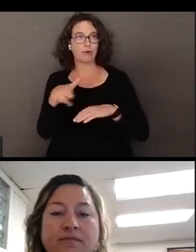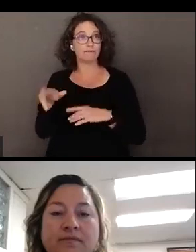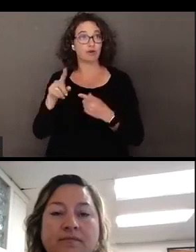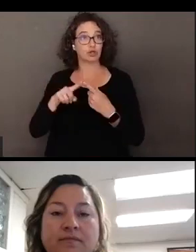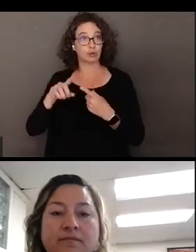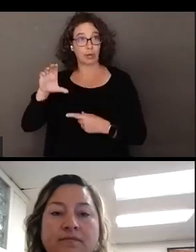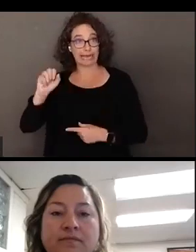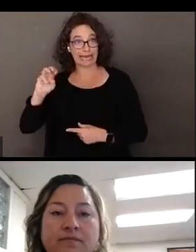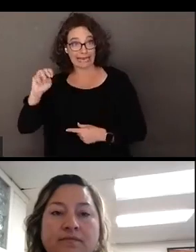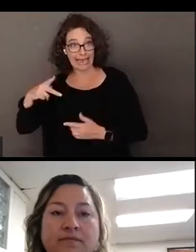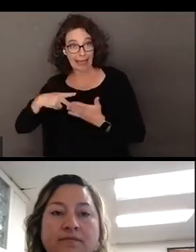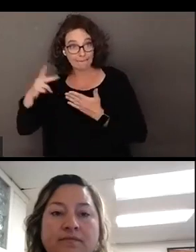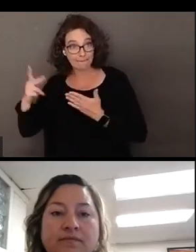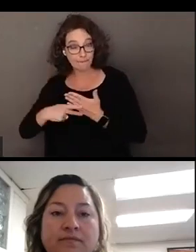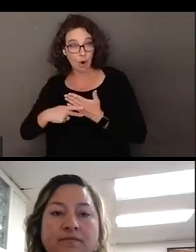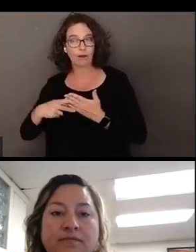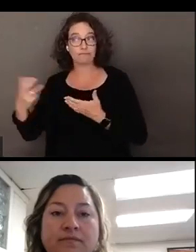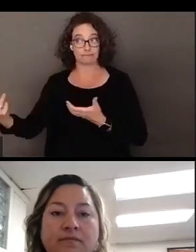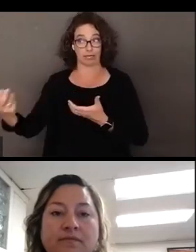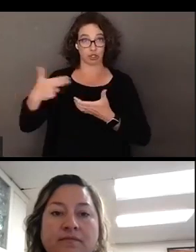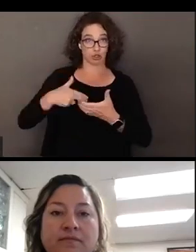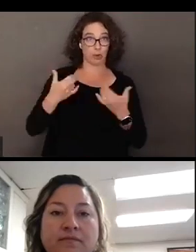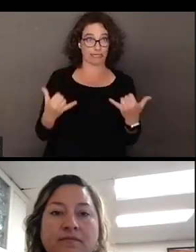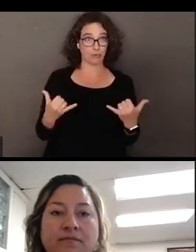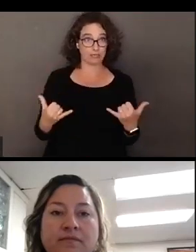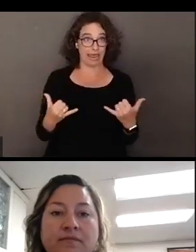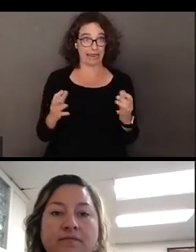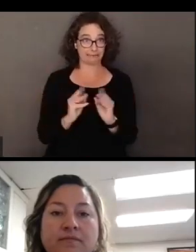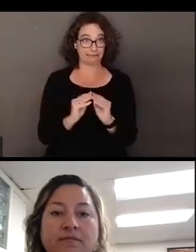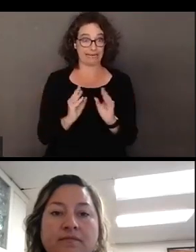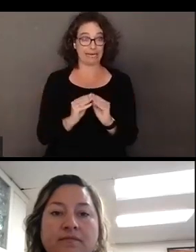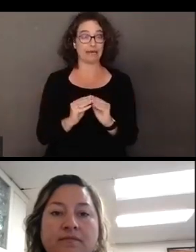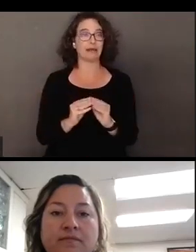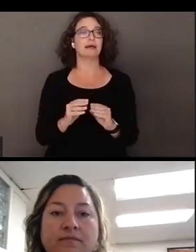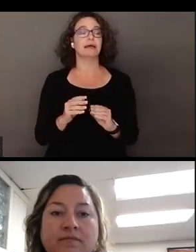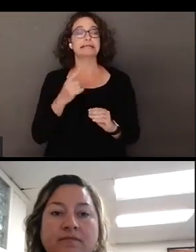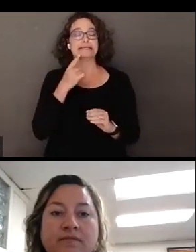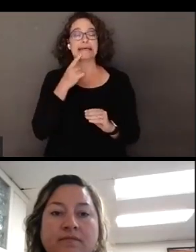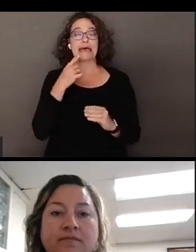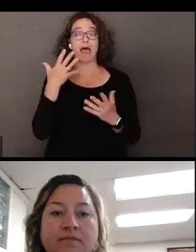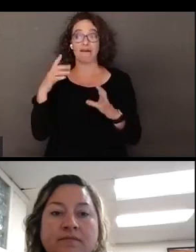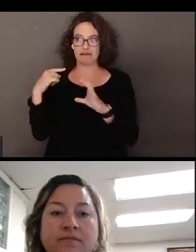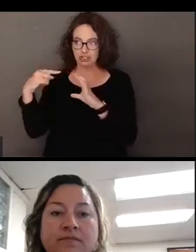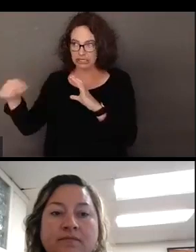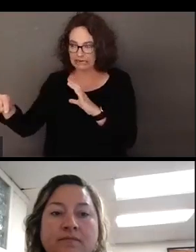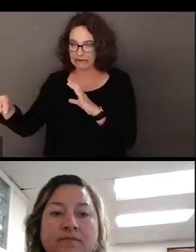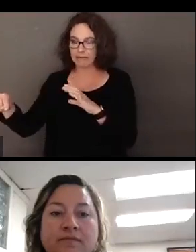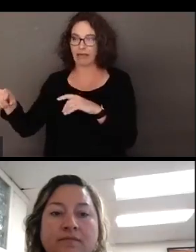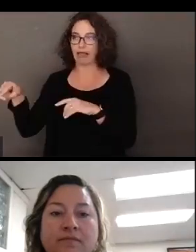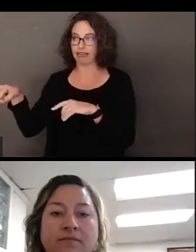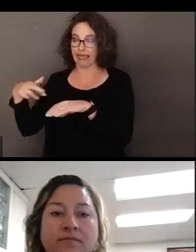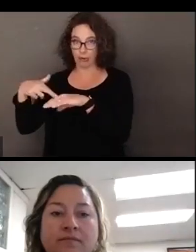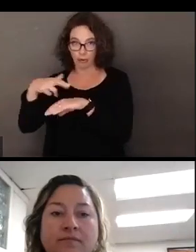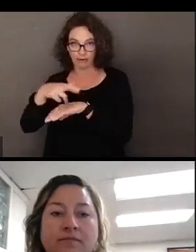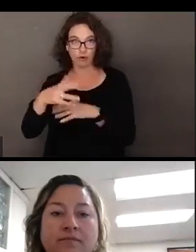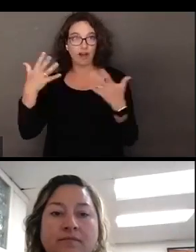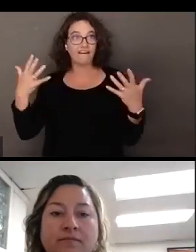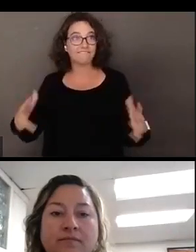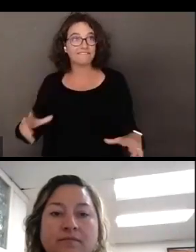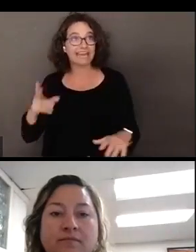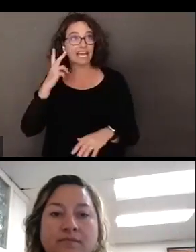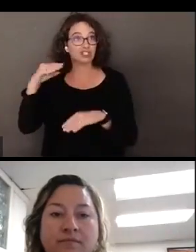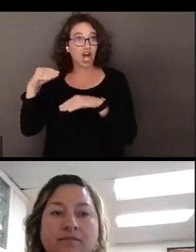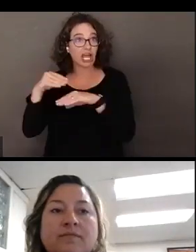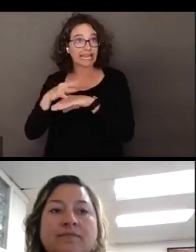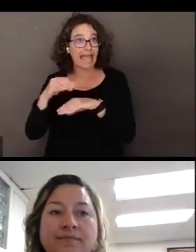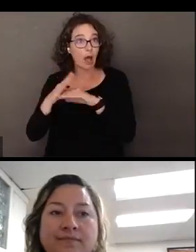and they got on today and told me that they emailed, they got referred, and they saw a counselor all in the